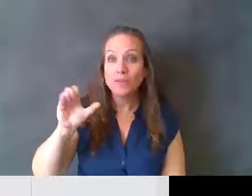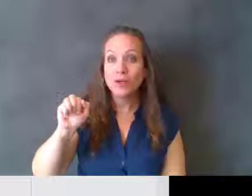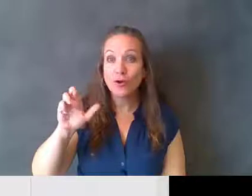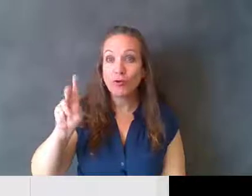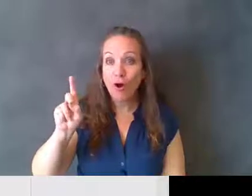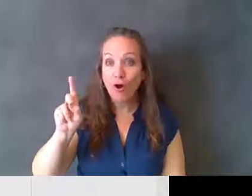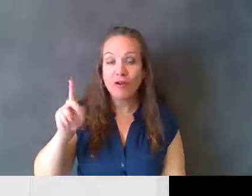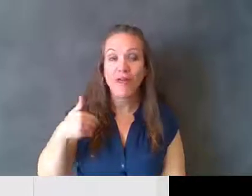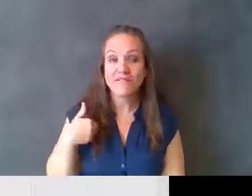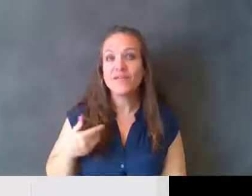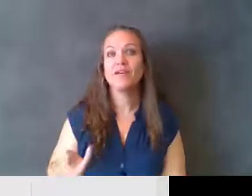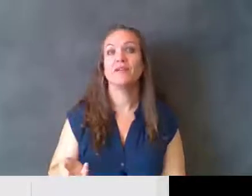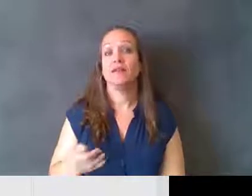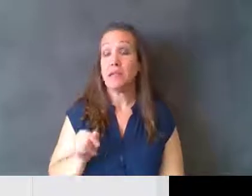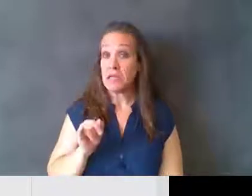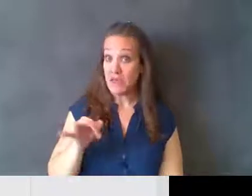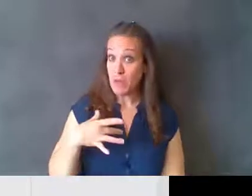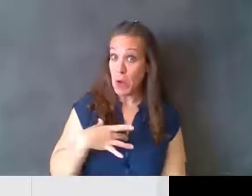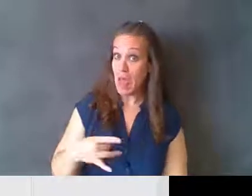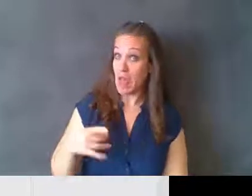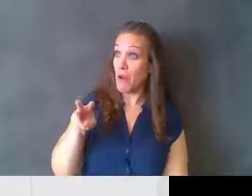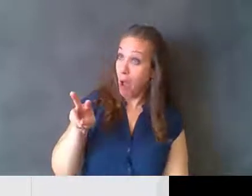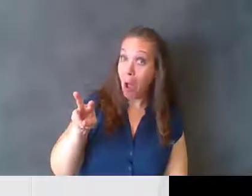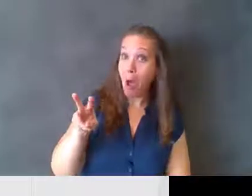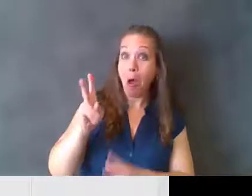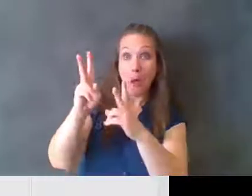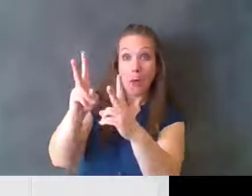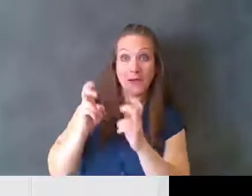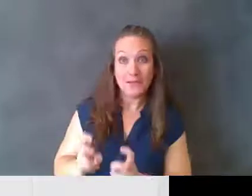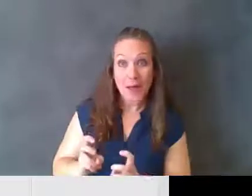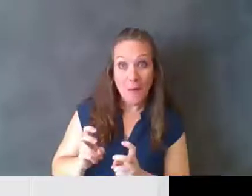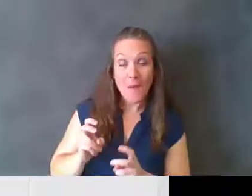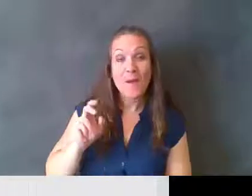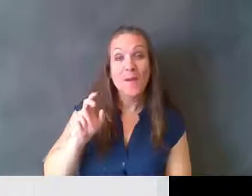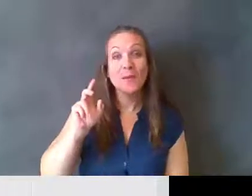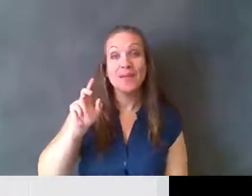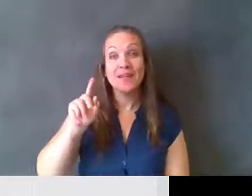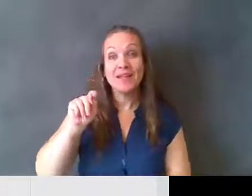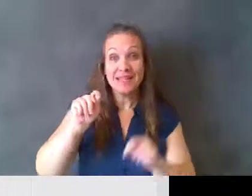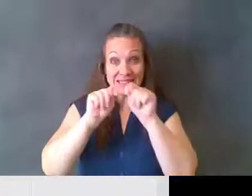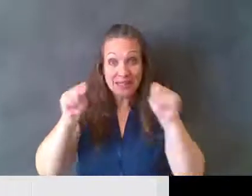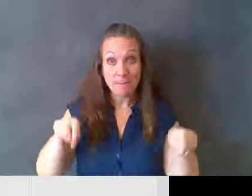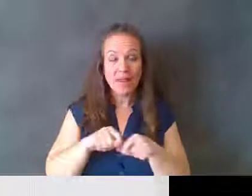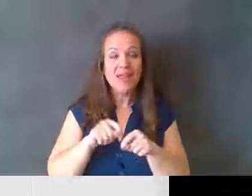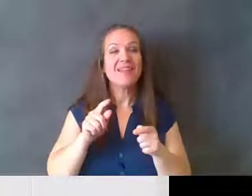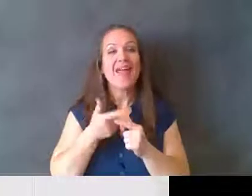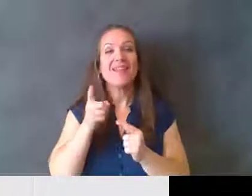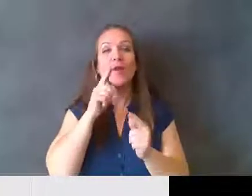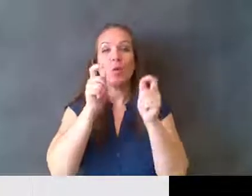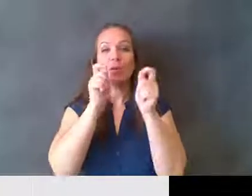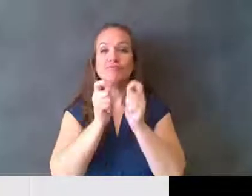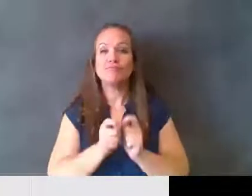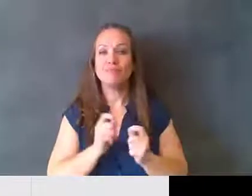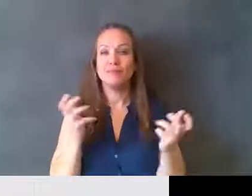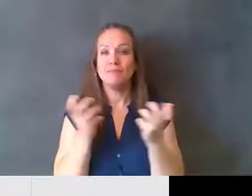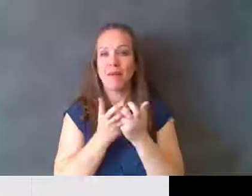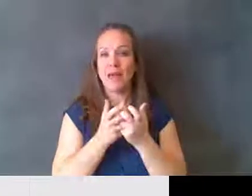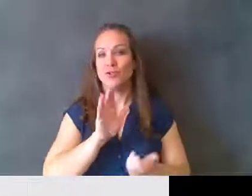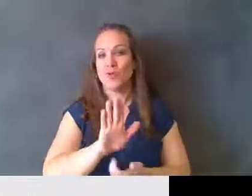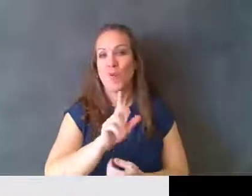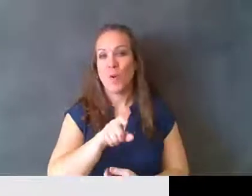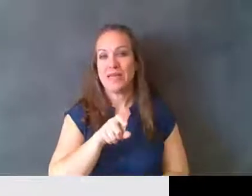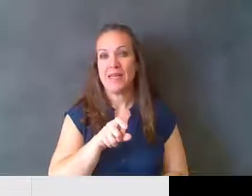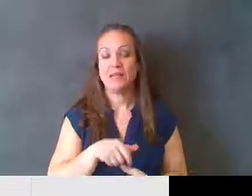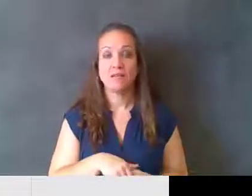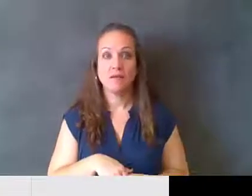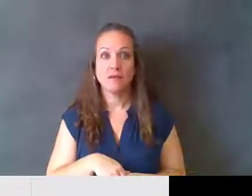like, go ahead and select Download Template, and then you can start customizing it. Just keep in mind, if you do make a lot